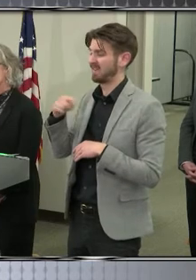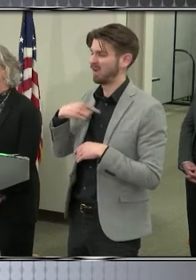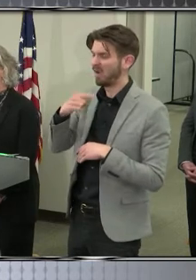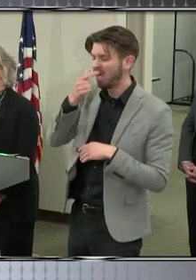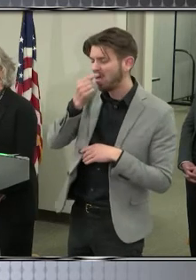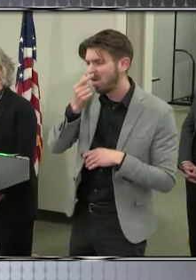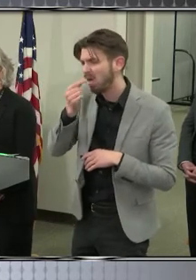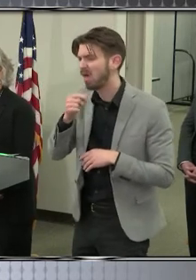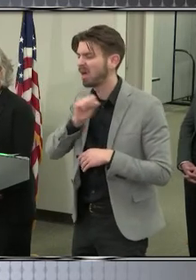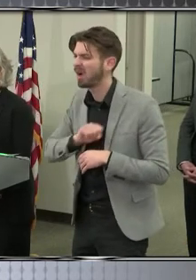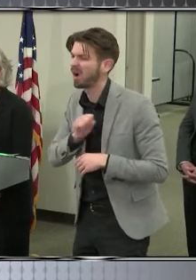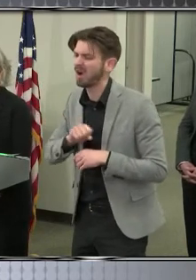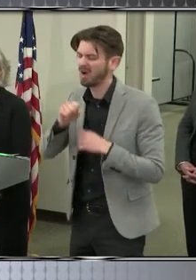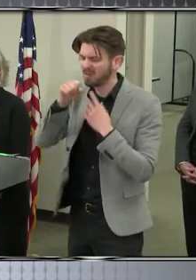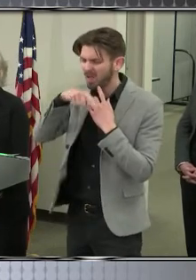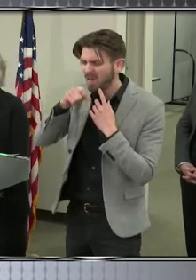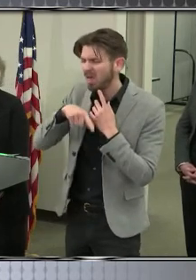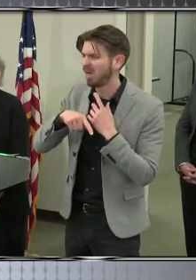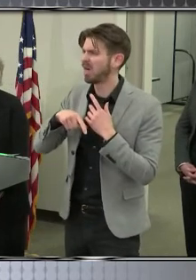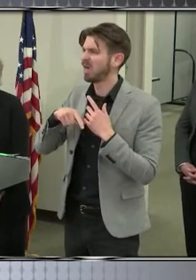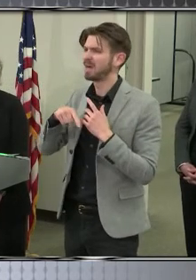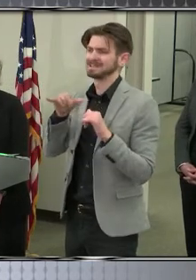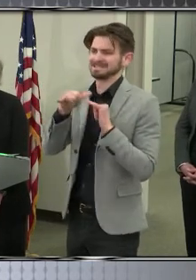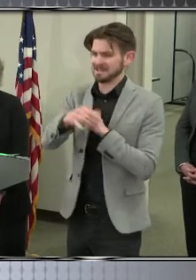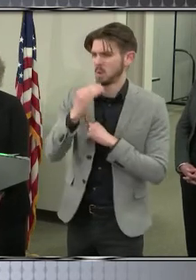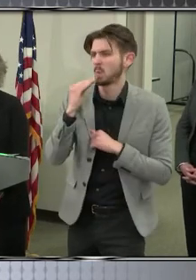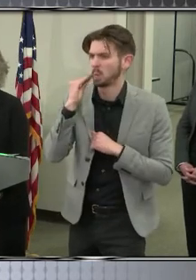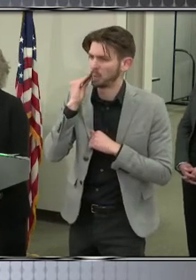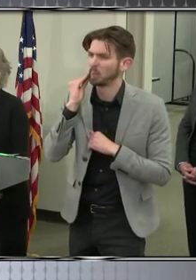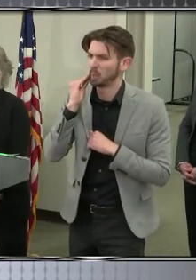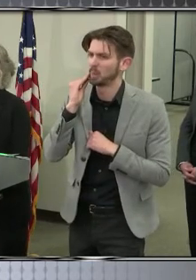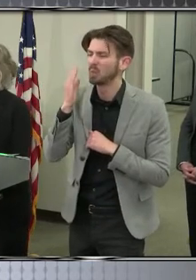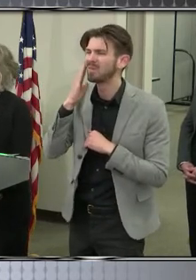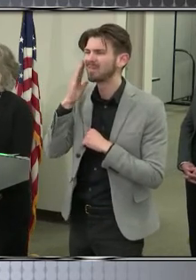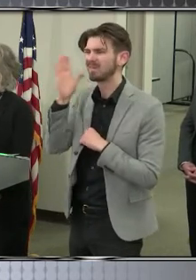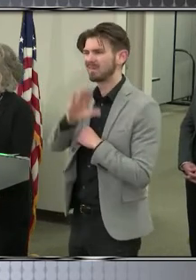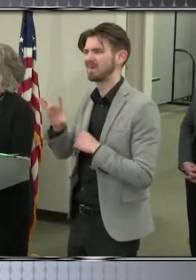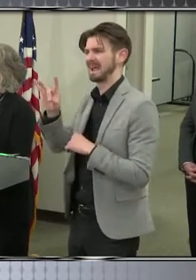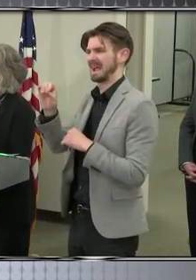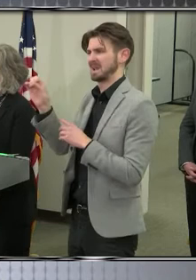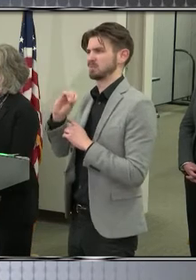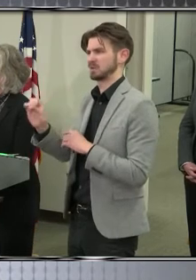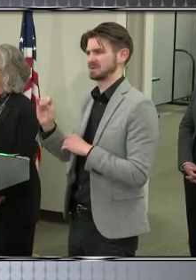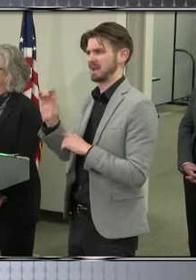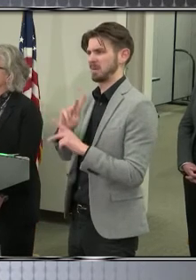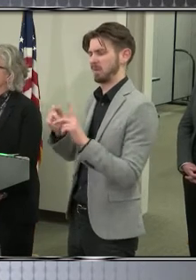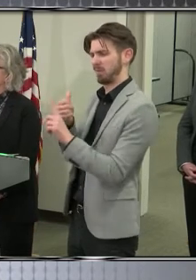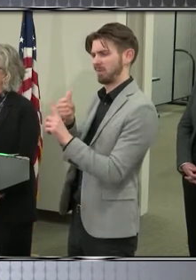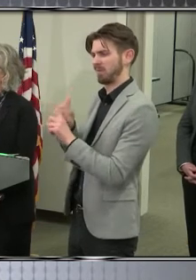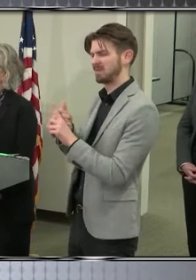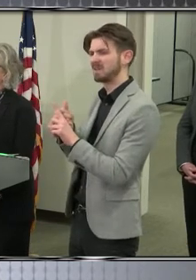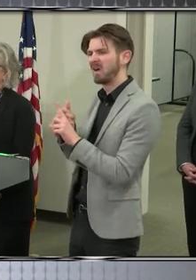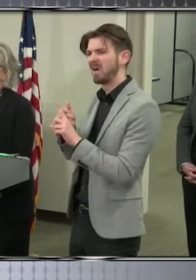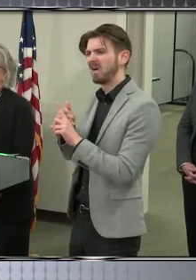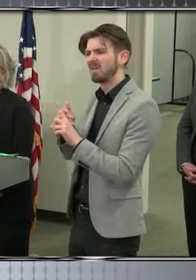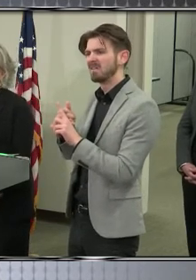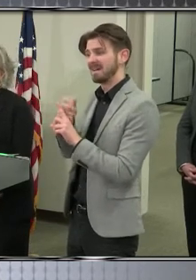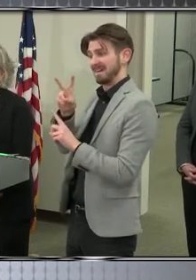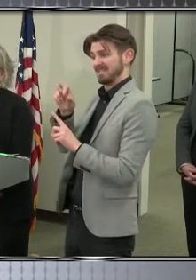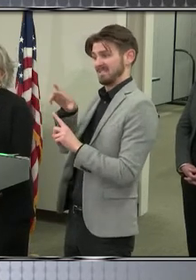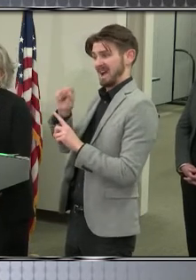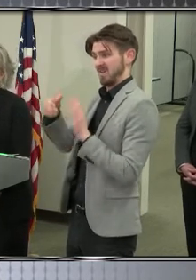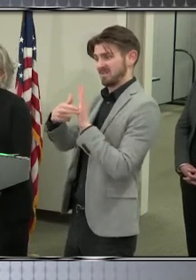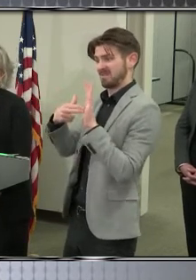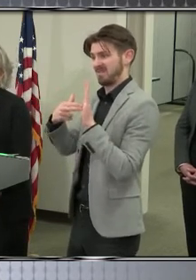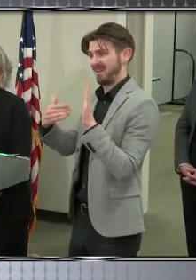really important. And we know that about 80% of people with coronavirus have mild symptoms, so you may be home